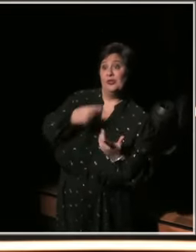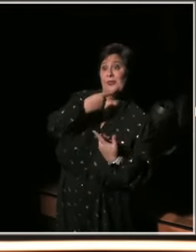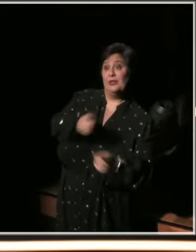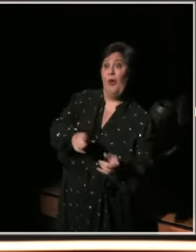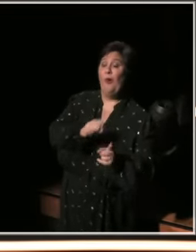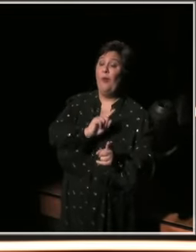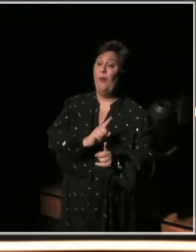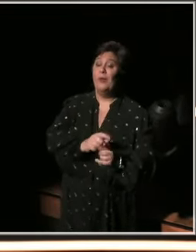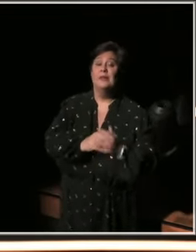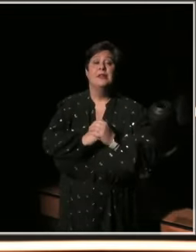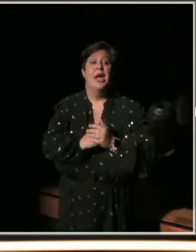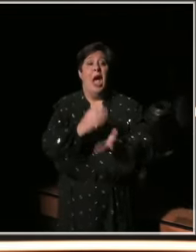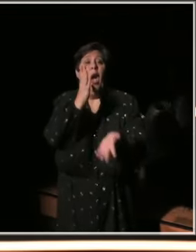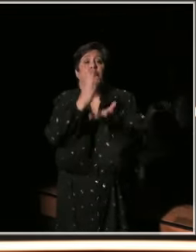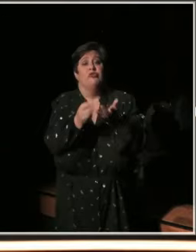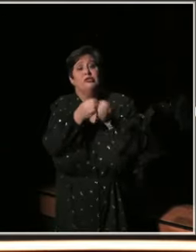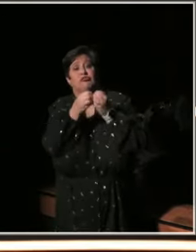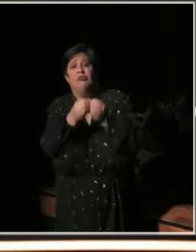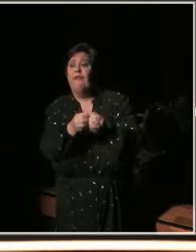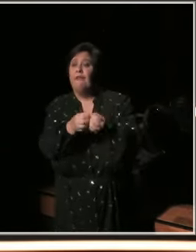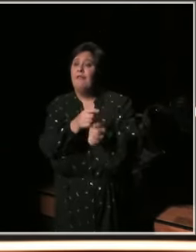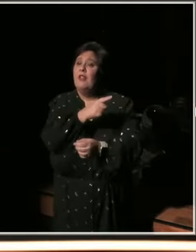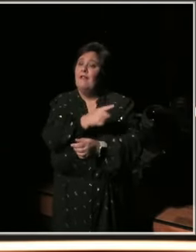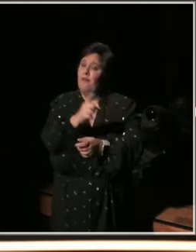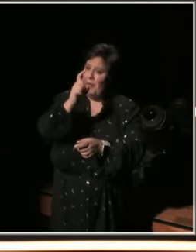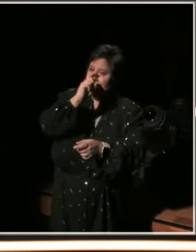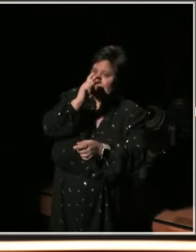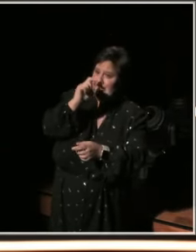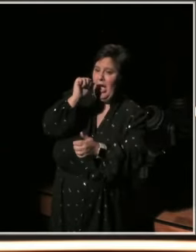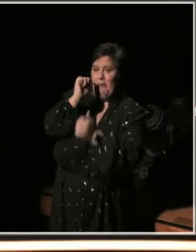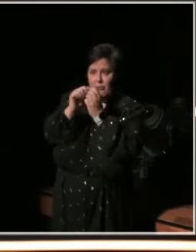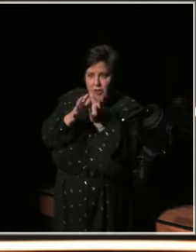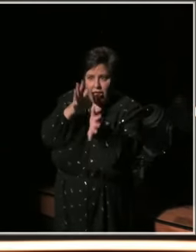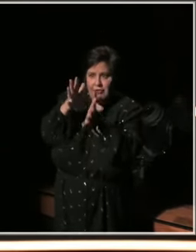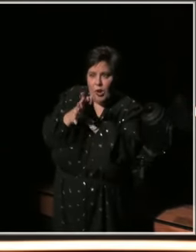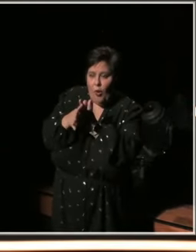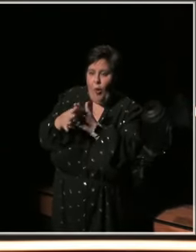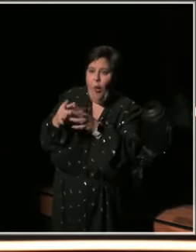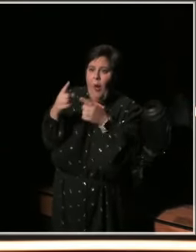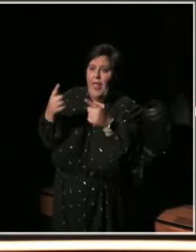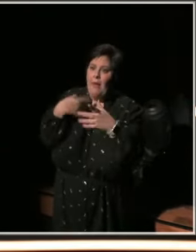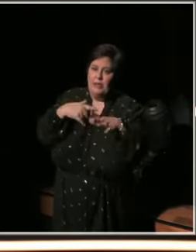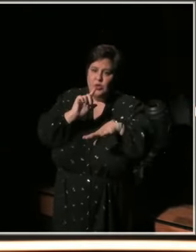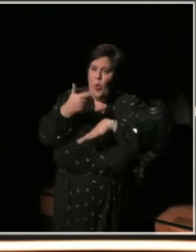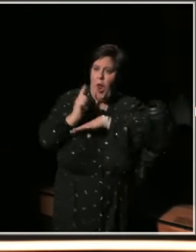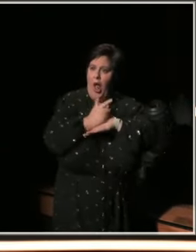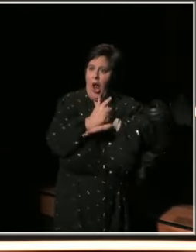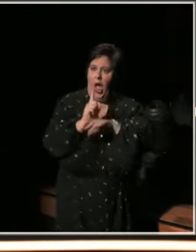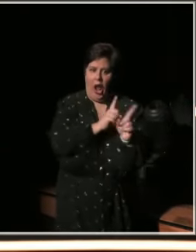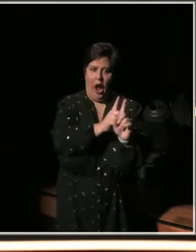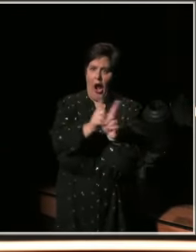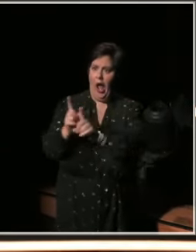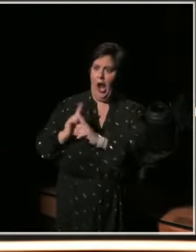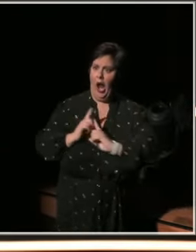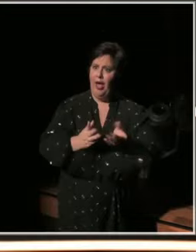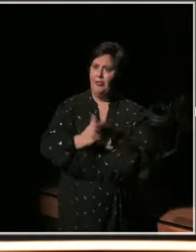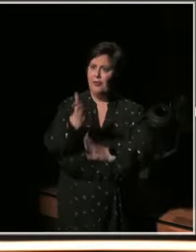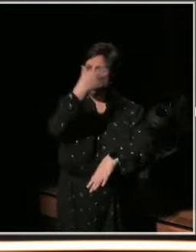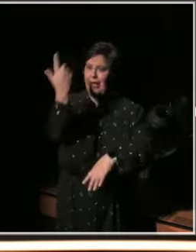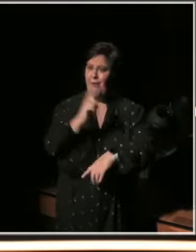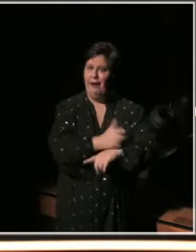And I'm extremely grateful for my sister and brother-in-law letting me follow them around incessantly with a camera all